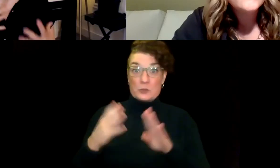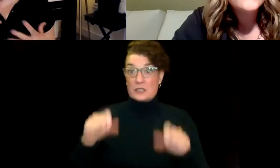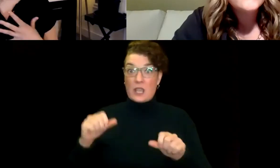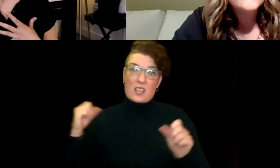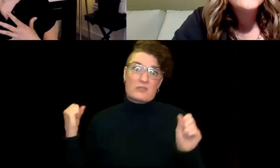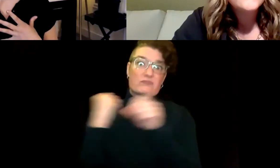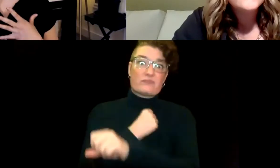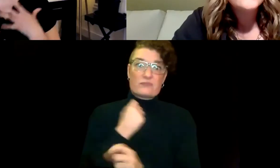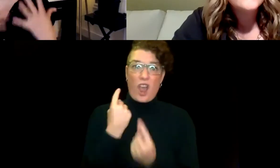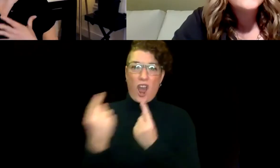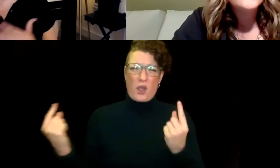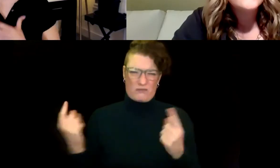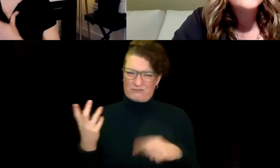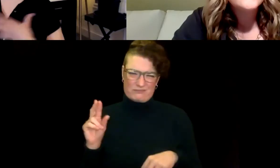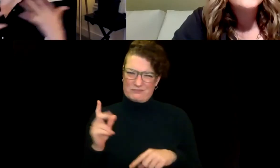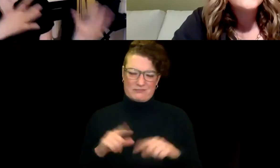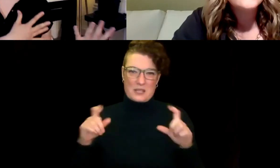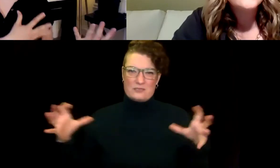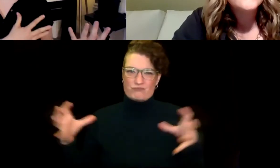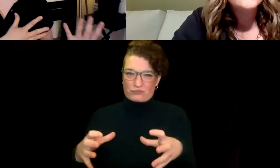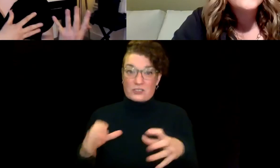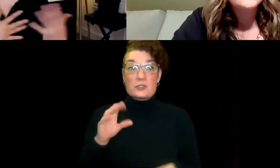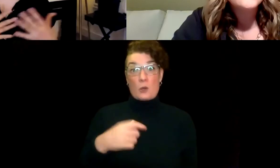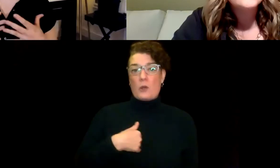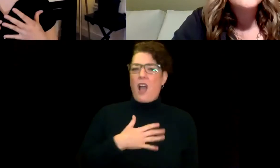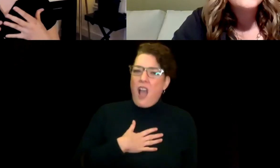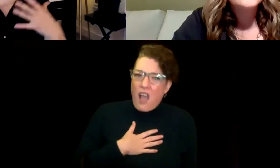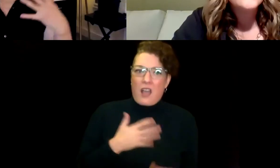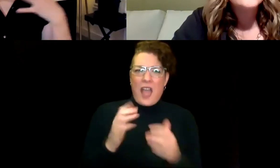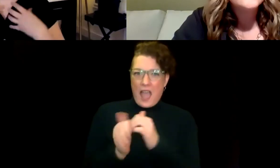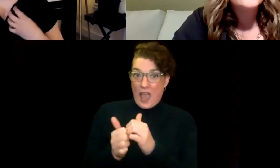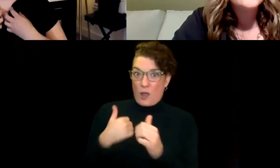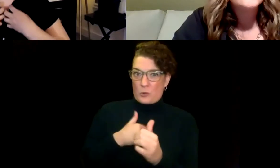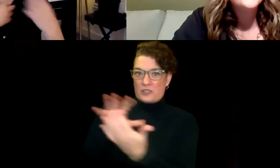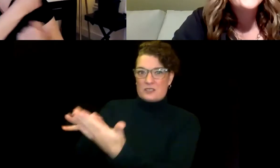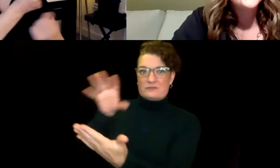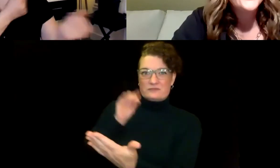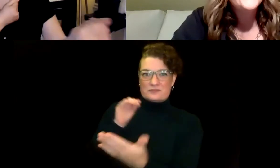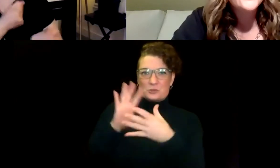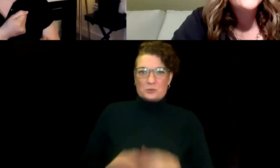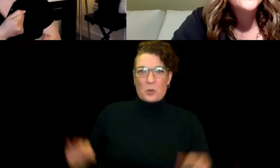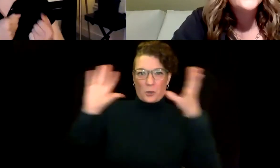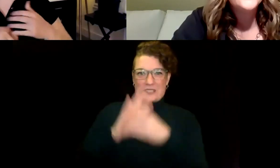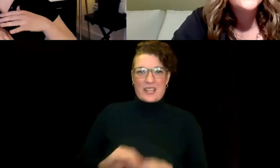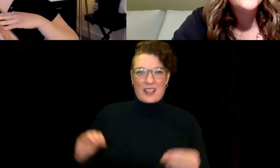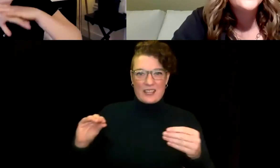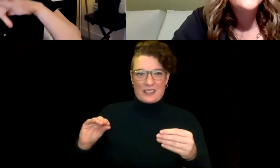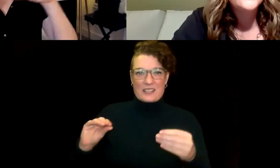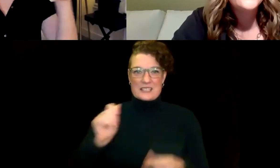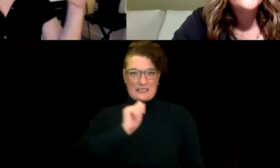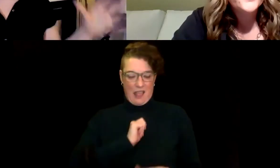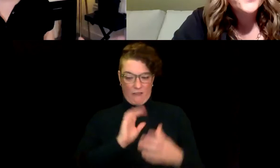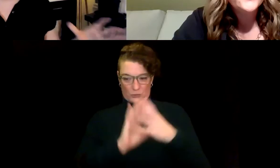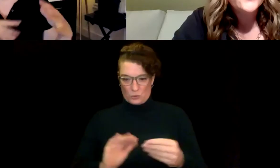use storytelling as a way to essentially do what they did before, through self-story, telling each other our stories, telling